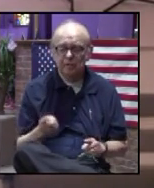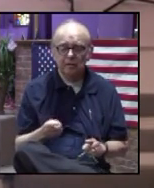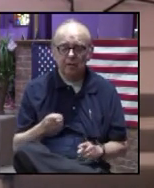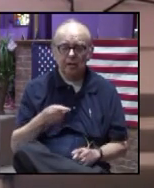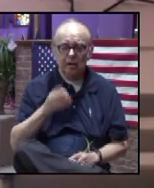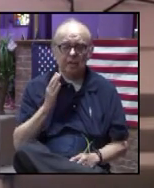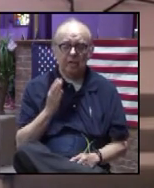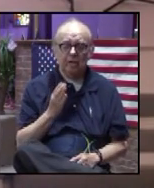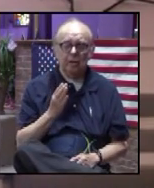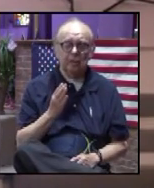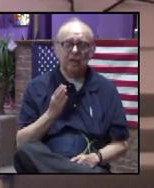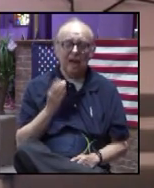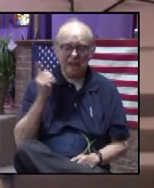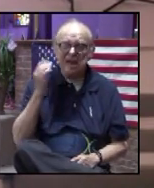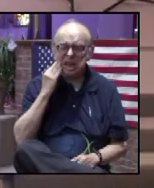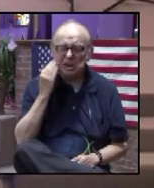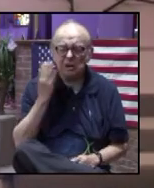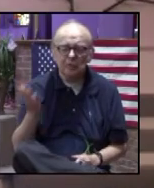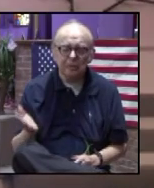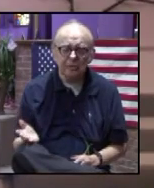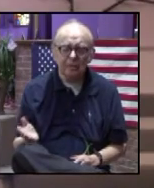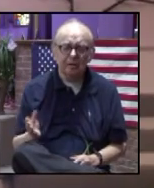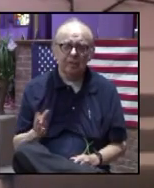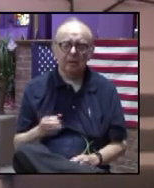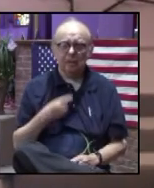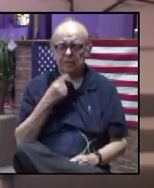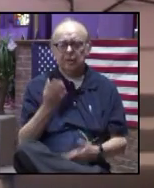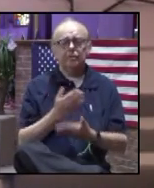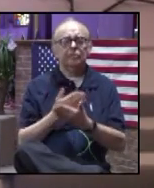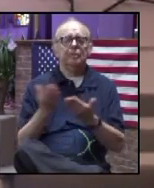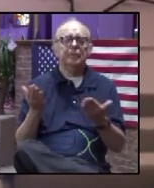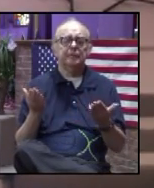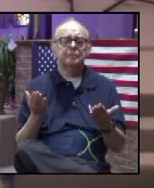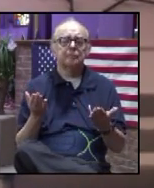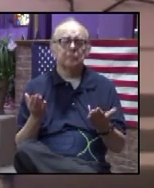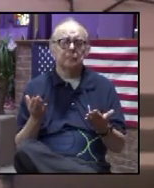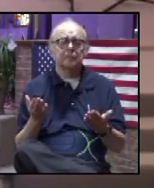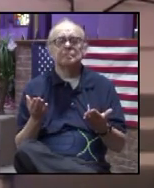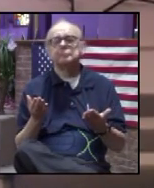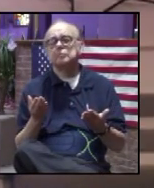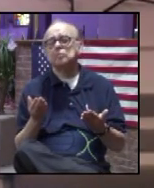God does know. So let me say to you,